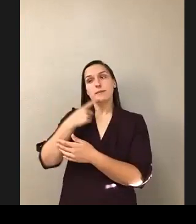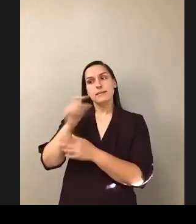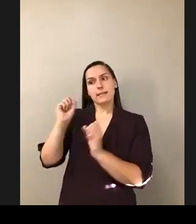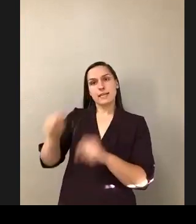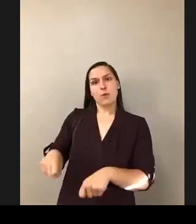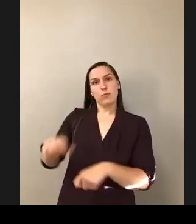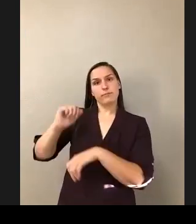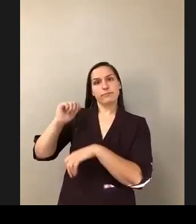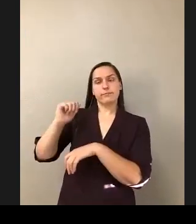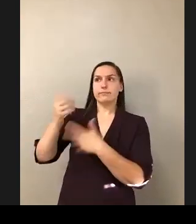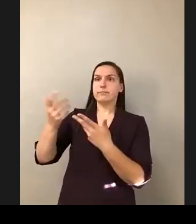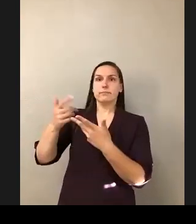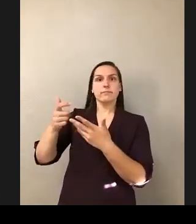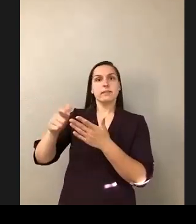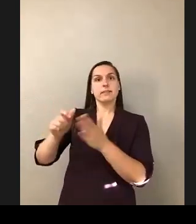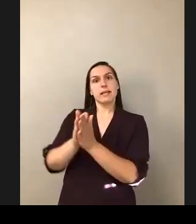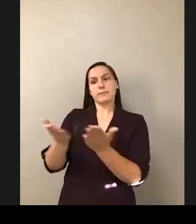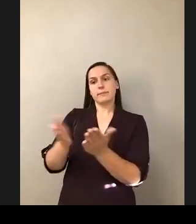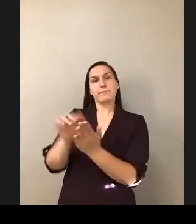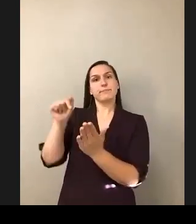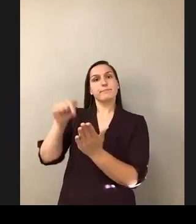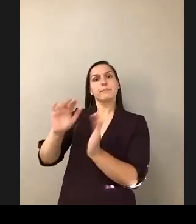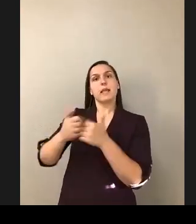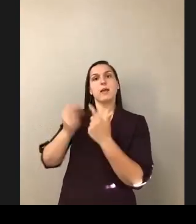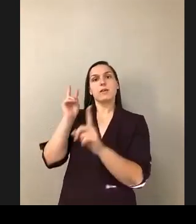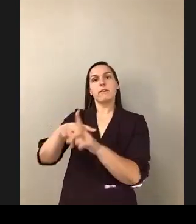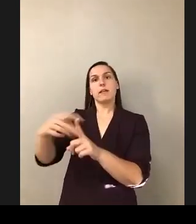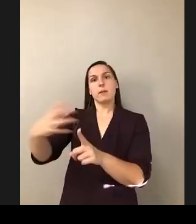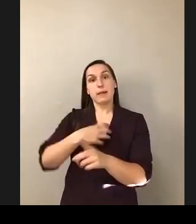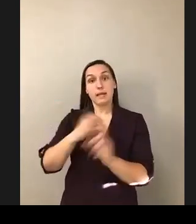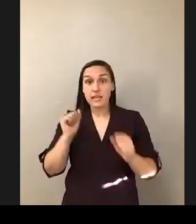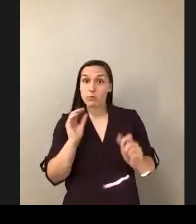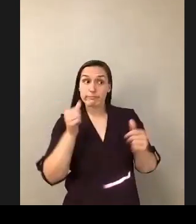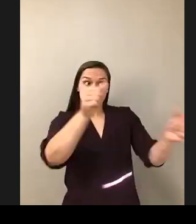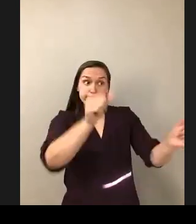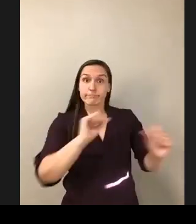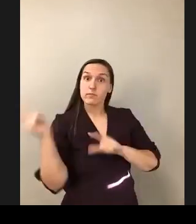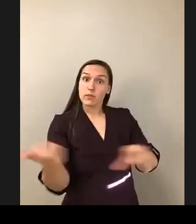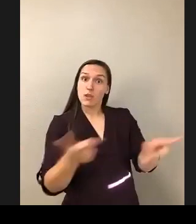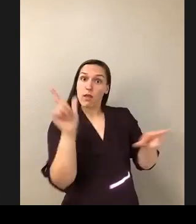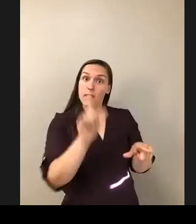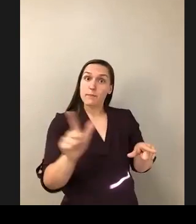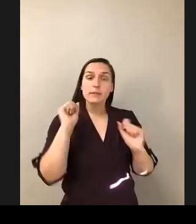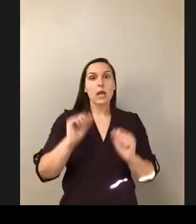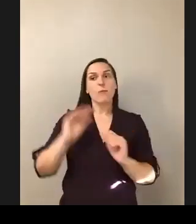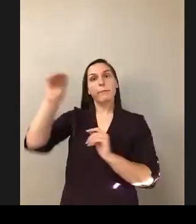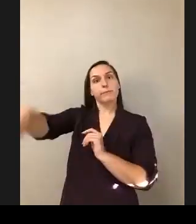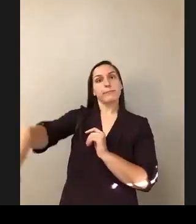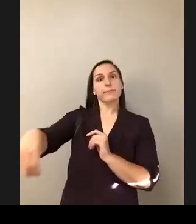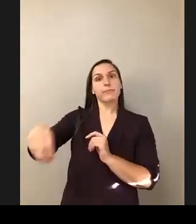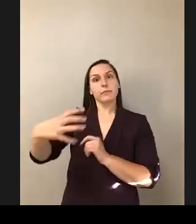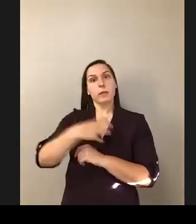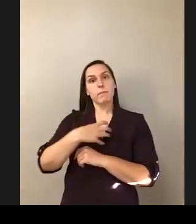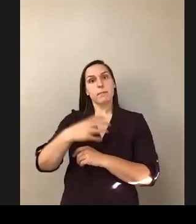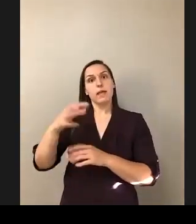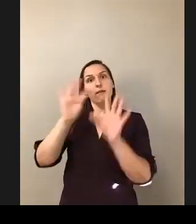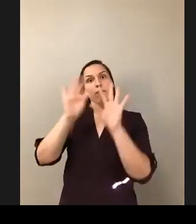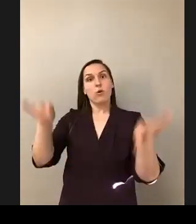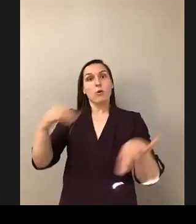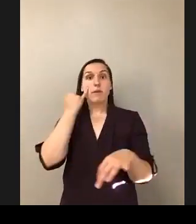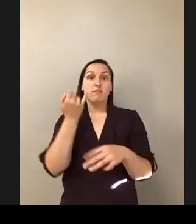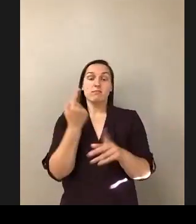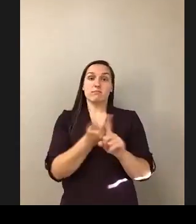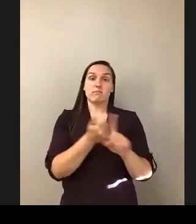did a brochure, how to file a complaint. Can we put them in every library? And can we put complaint forms there? So if people don't have a computer, because, a lot of times people come